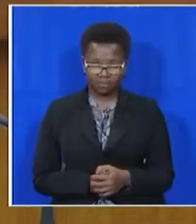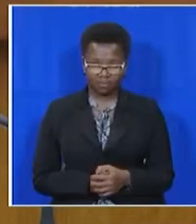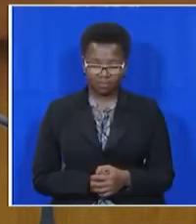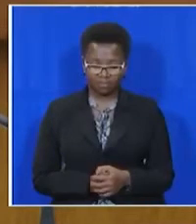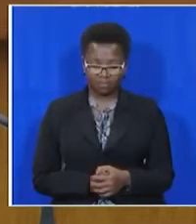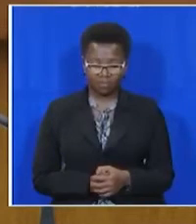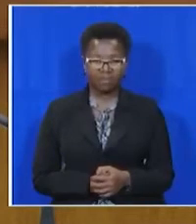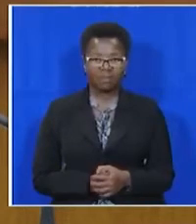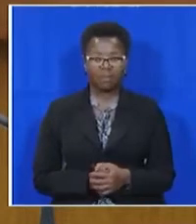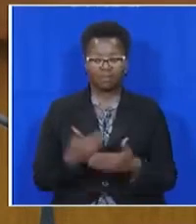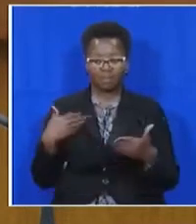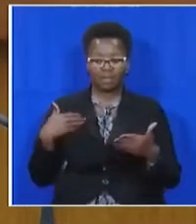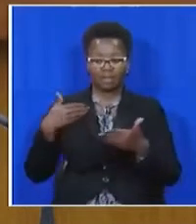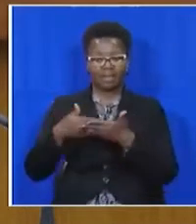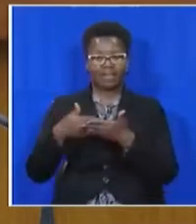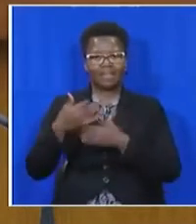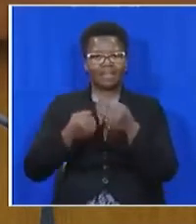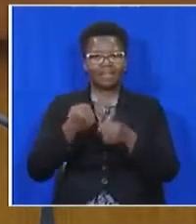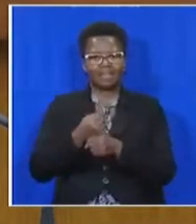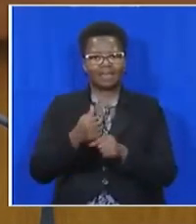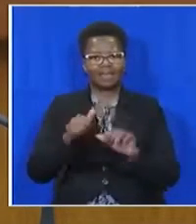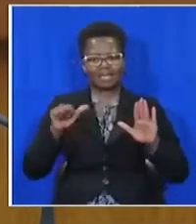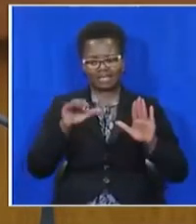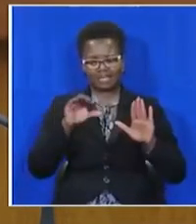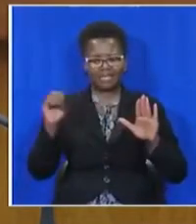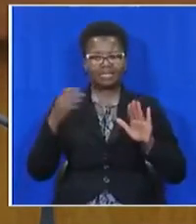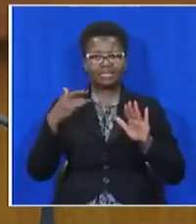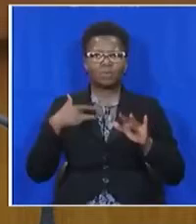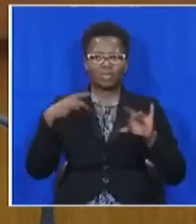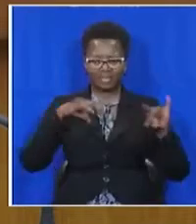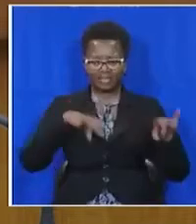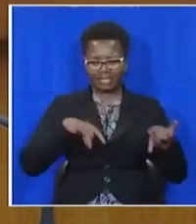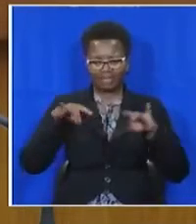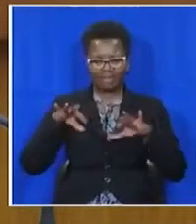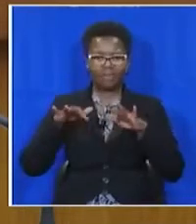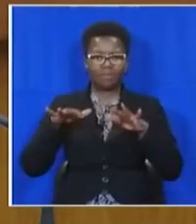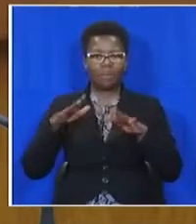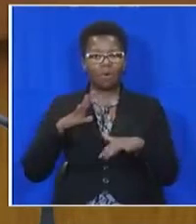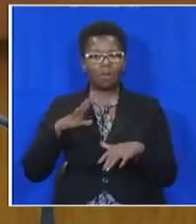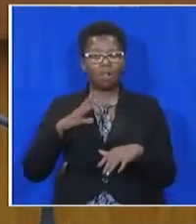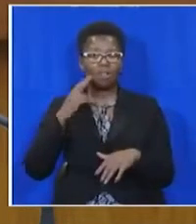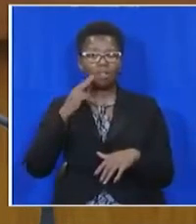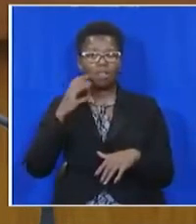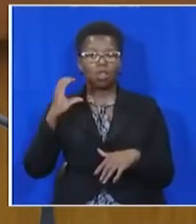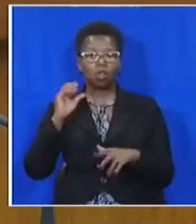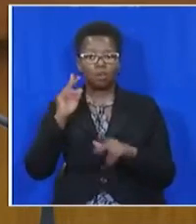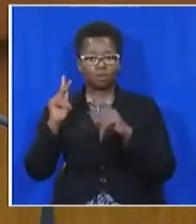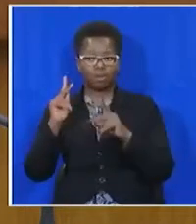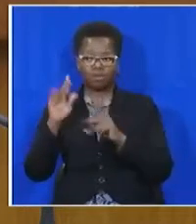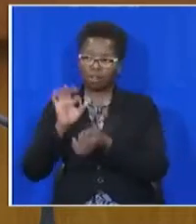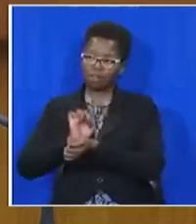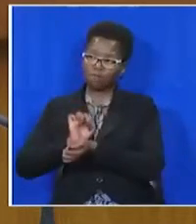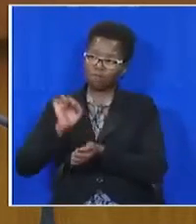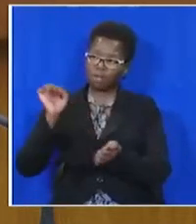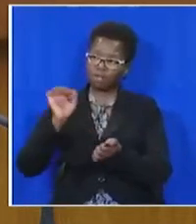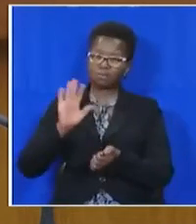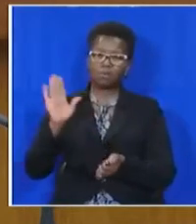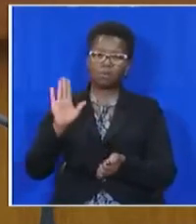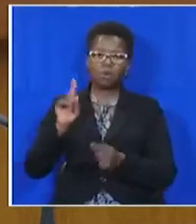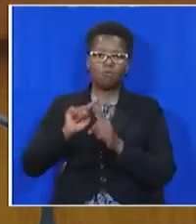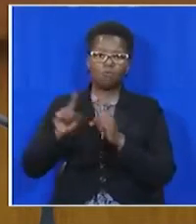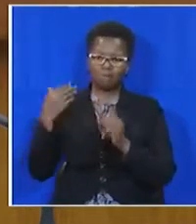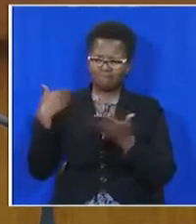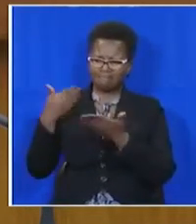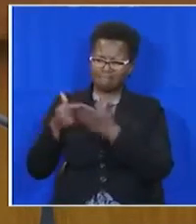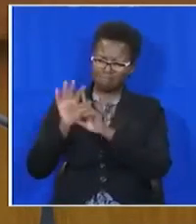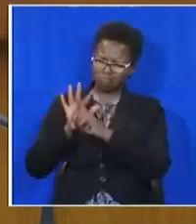Over 6 decades of unrelenting struggle, not only to liberate the Cubans or the Cuban people from colonial oppression